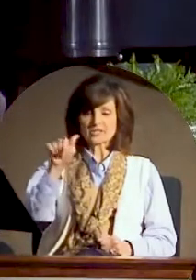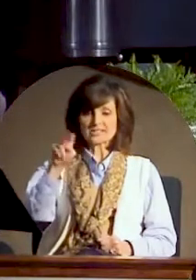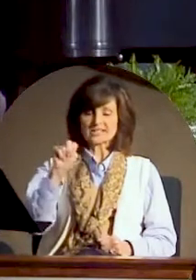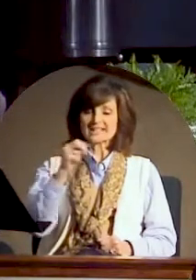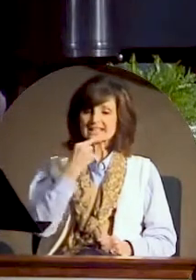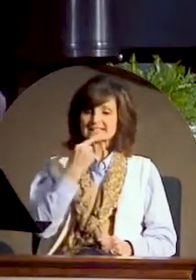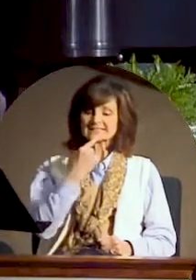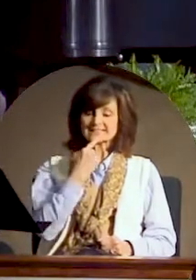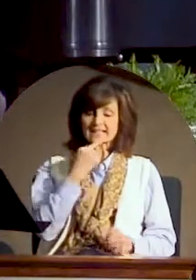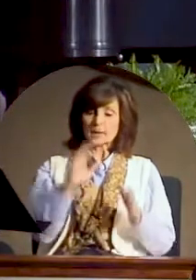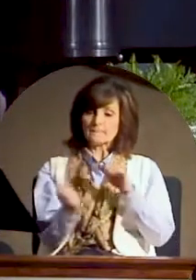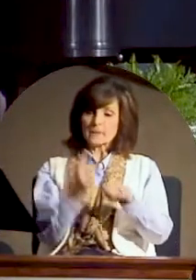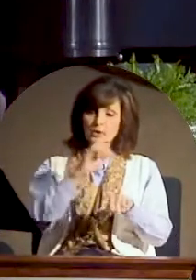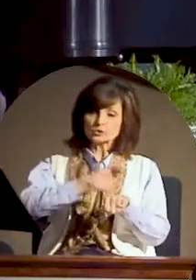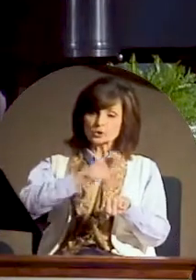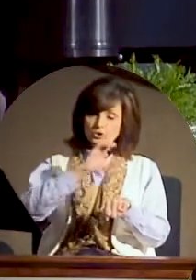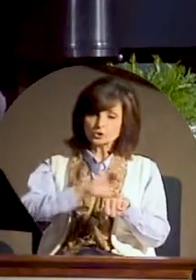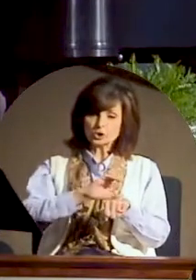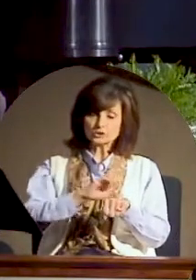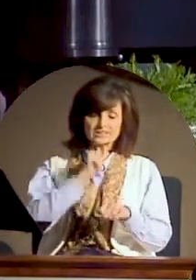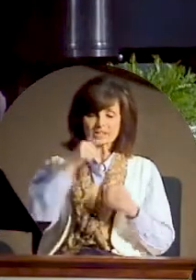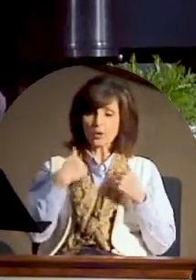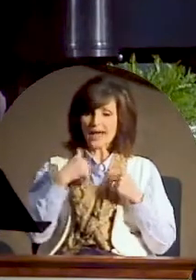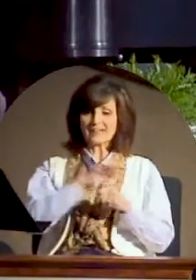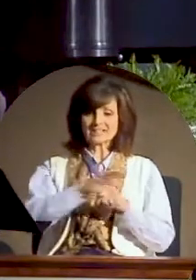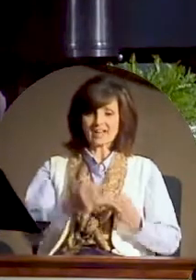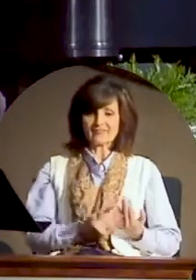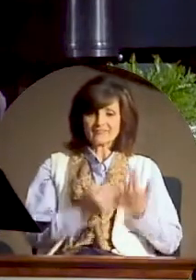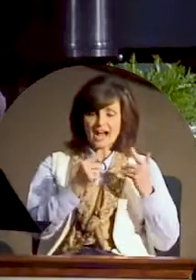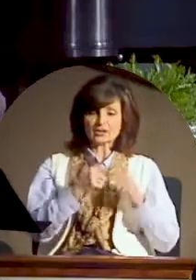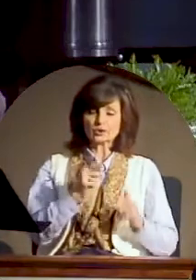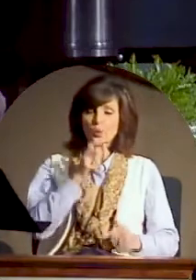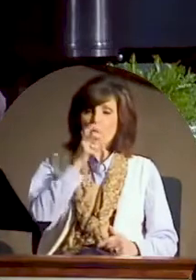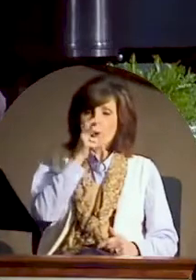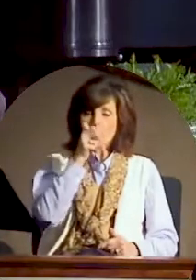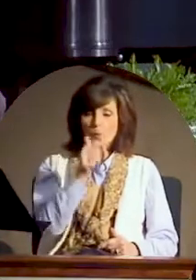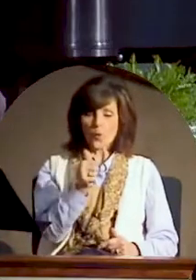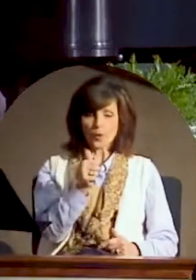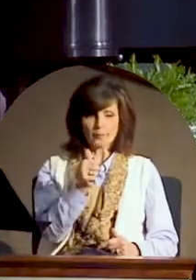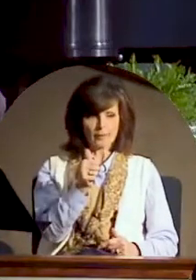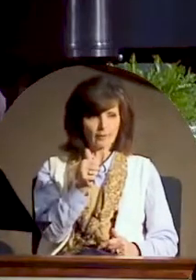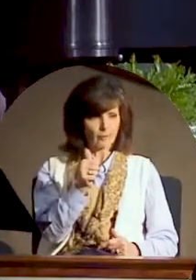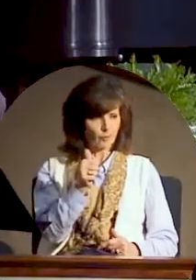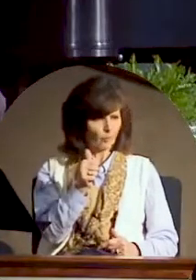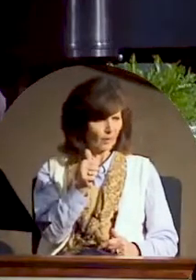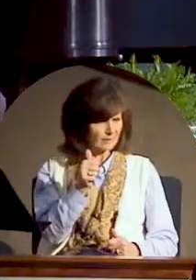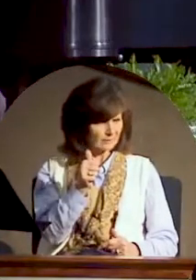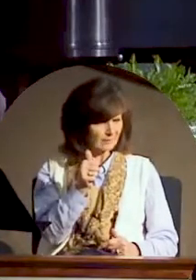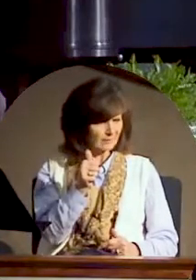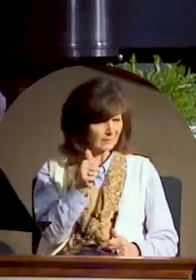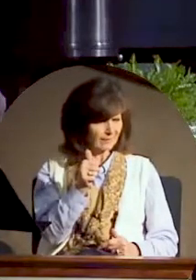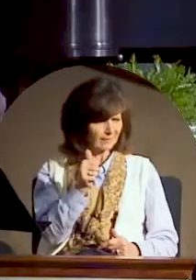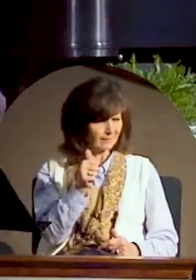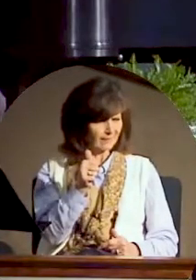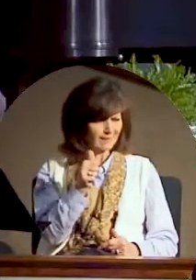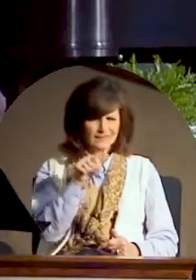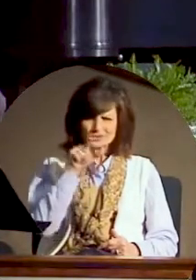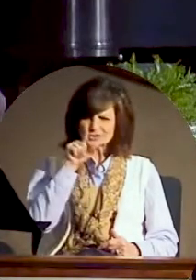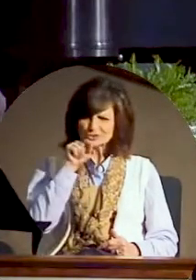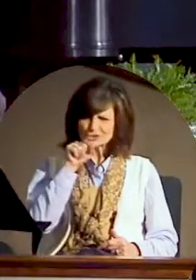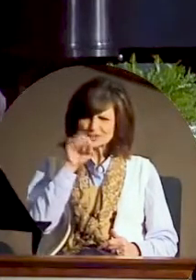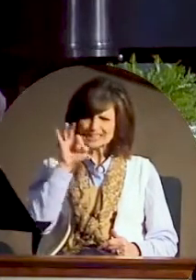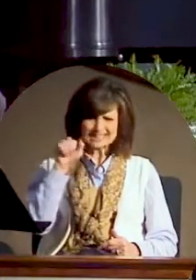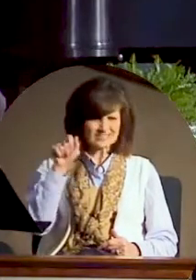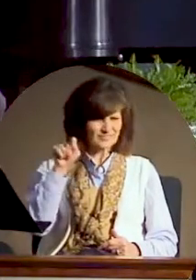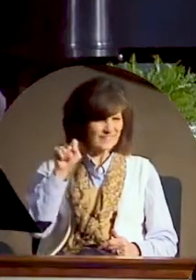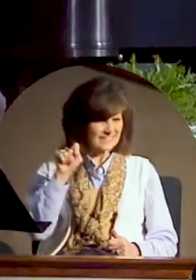said this whole lot. He said, most churches ain't got enough fire in them to warm a chigger's feet. And sad but true, we're living